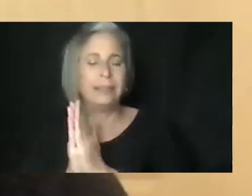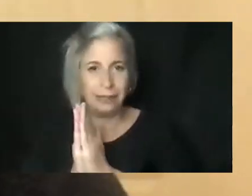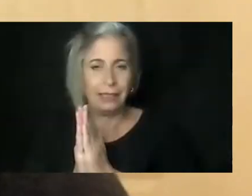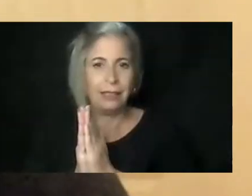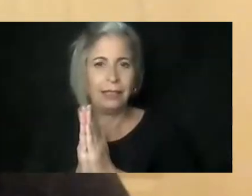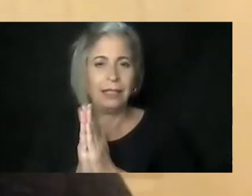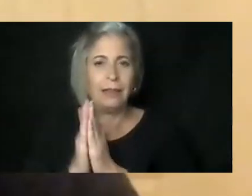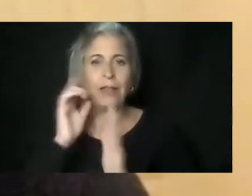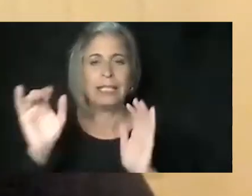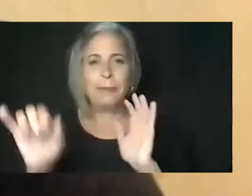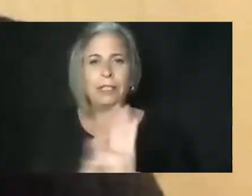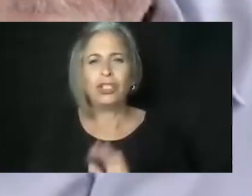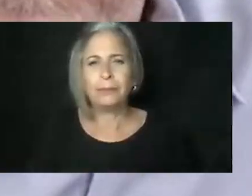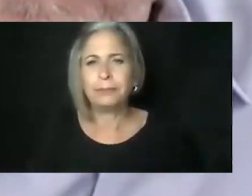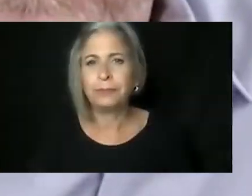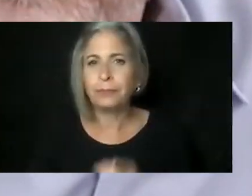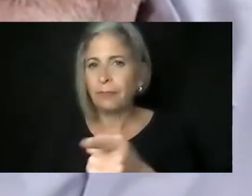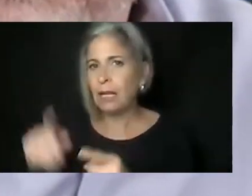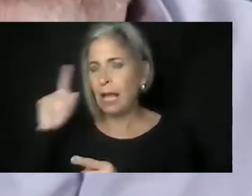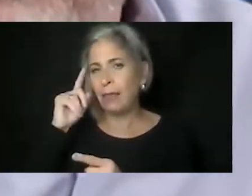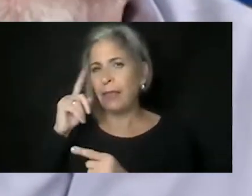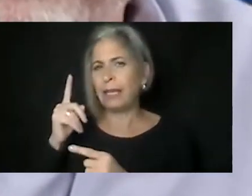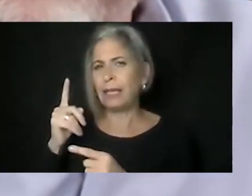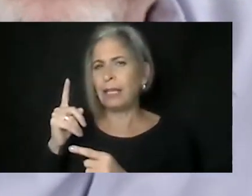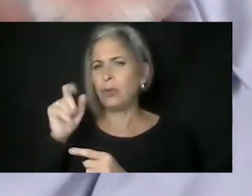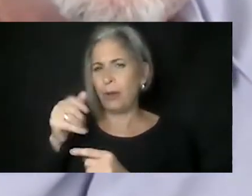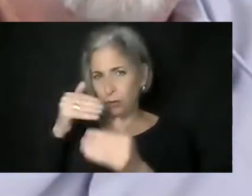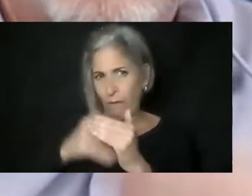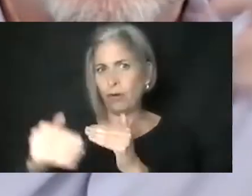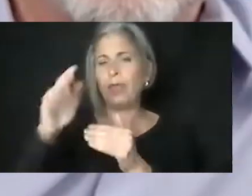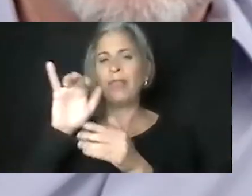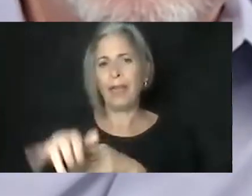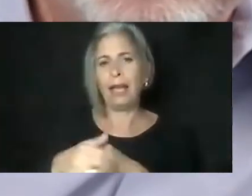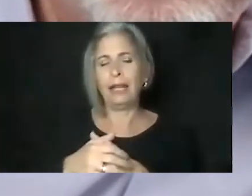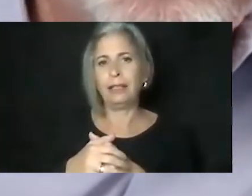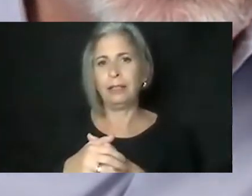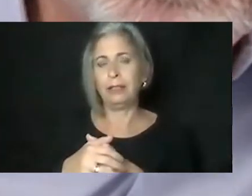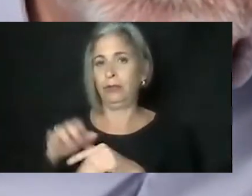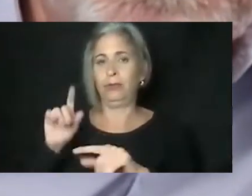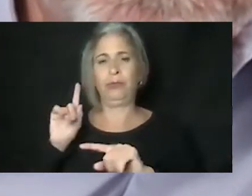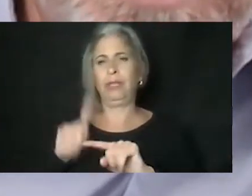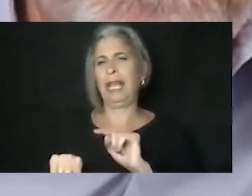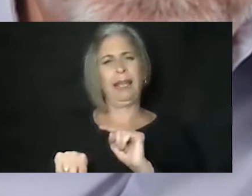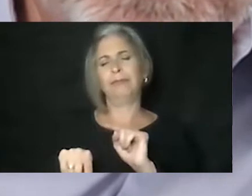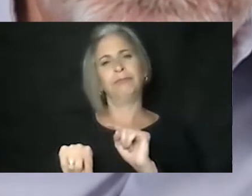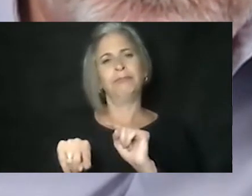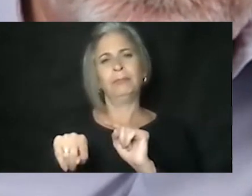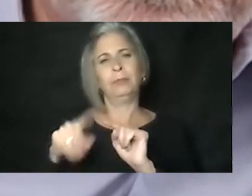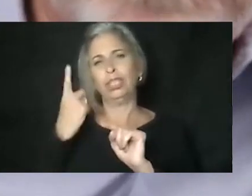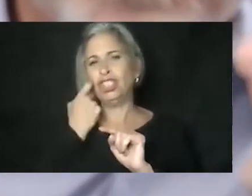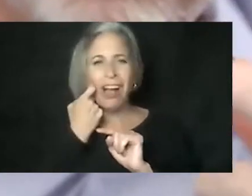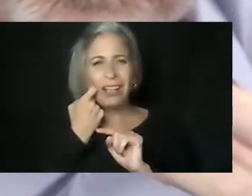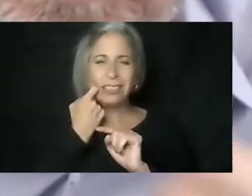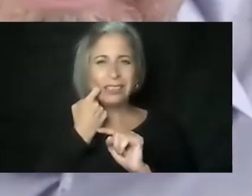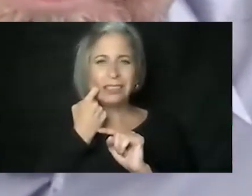text for this image? Yeah, I think it's, you have to go further than that. I mean, it can't just, it shouldn't just be that